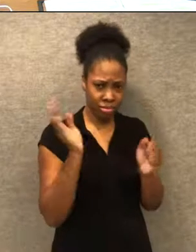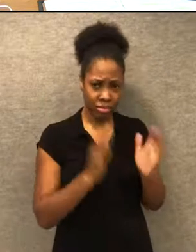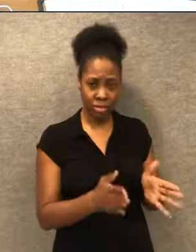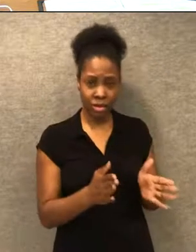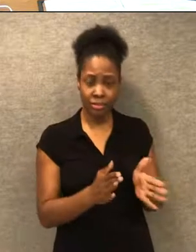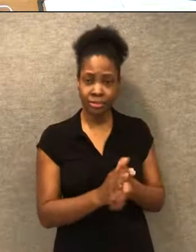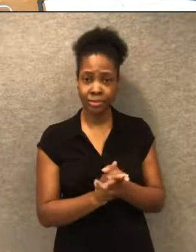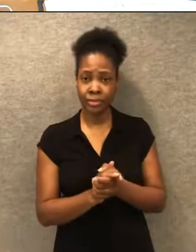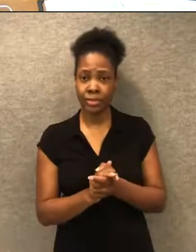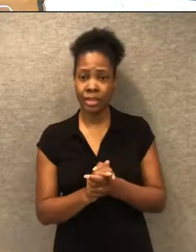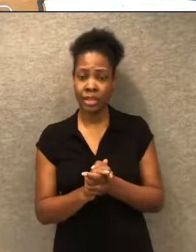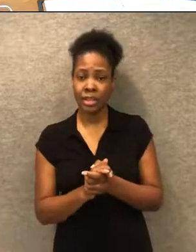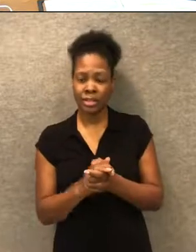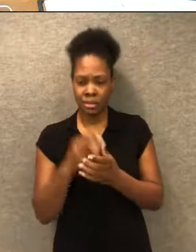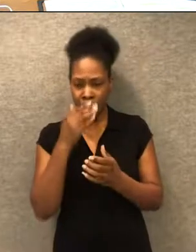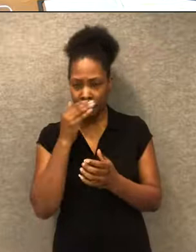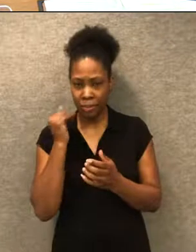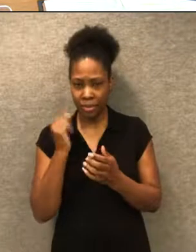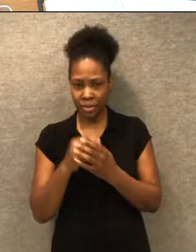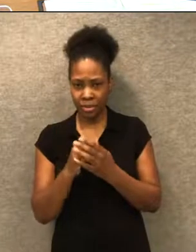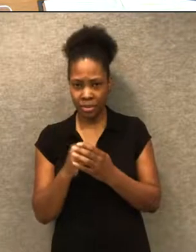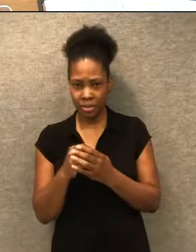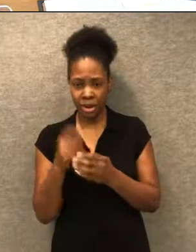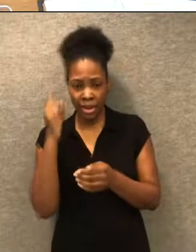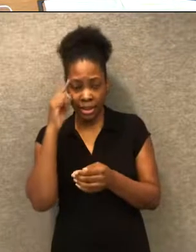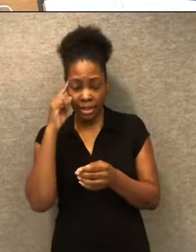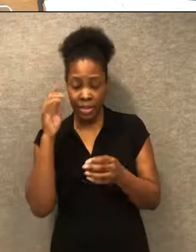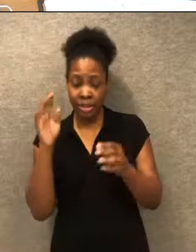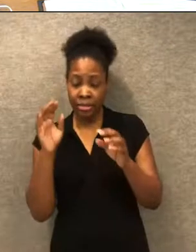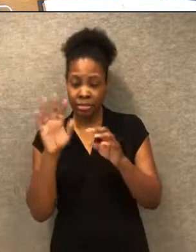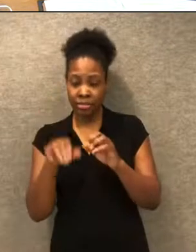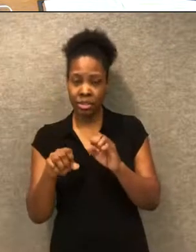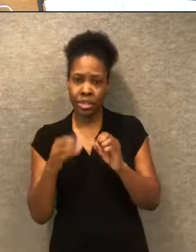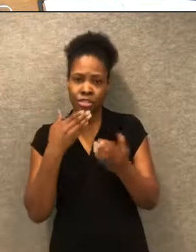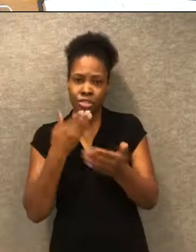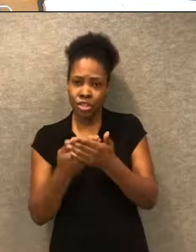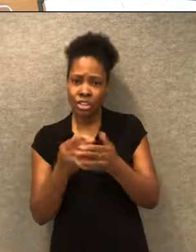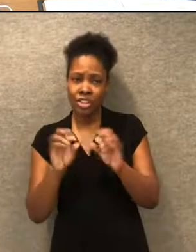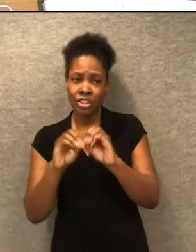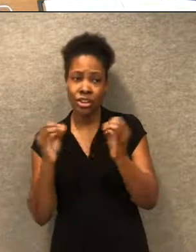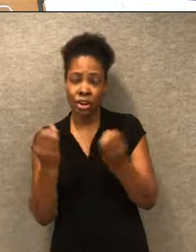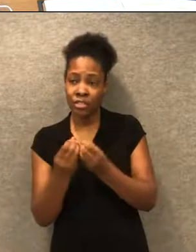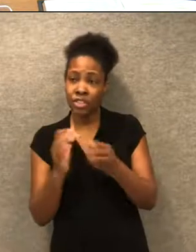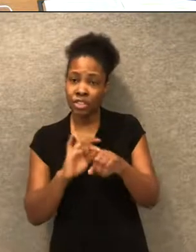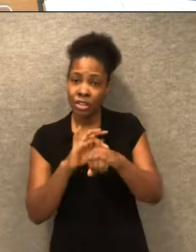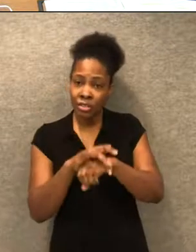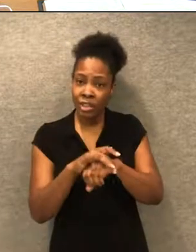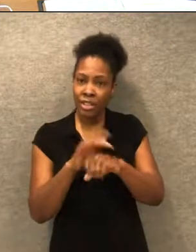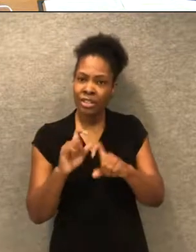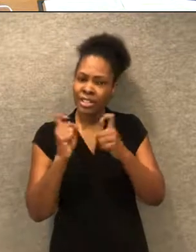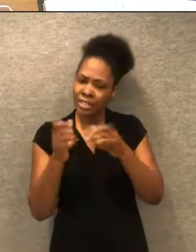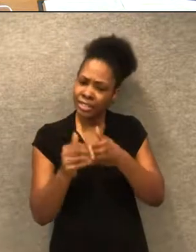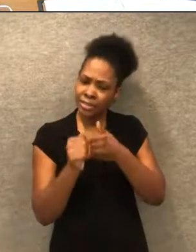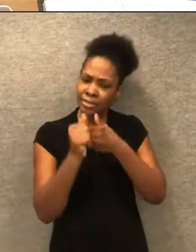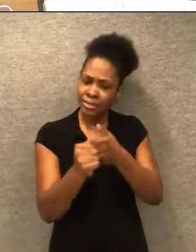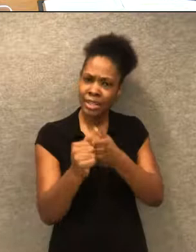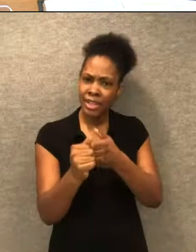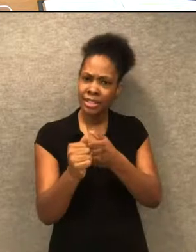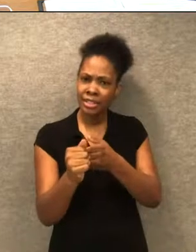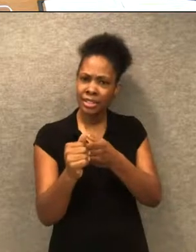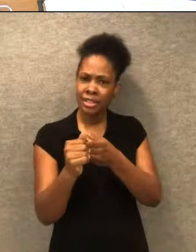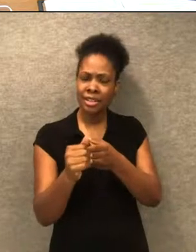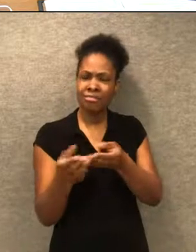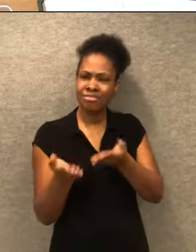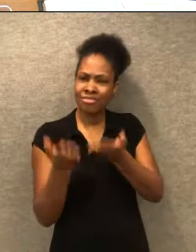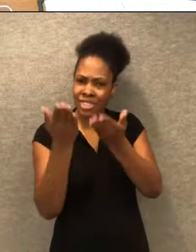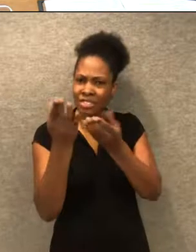you know, the municipal offices are available to provide guidance to all of our businesses. That's what